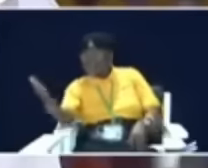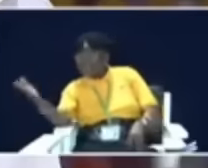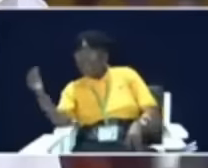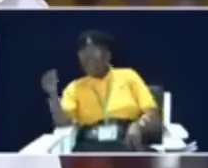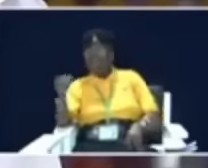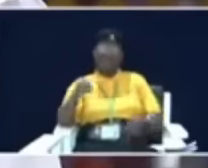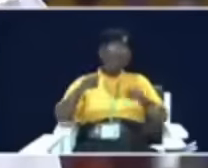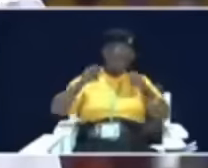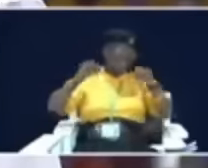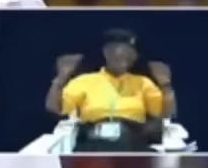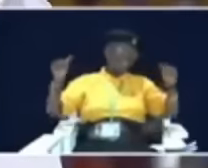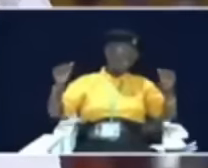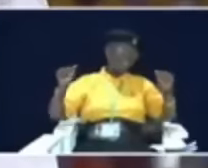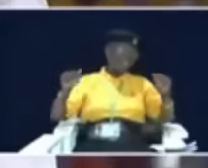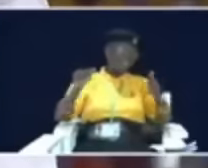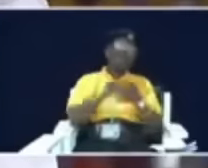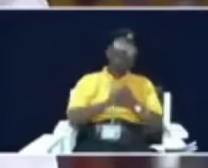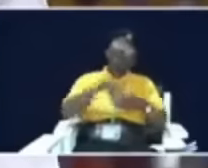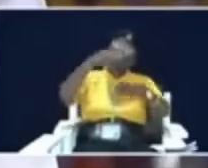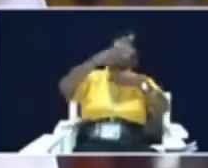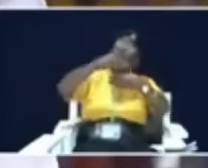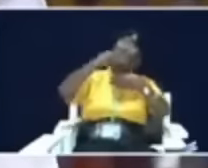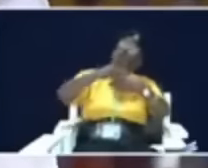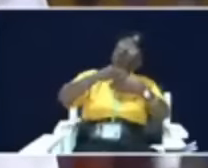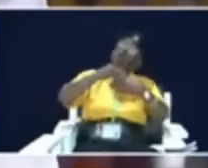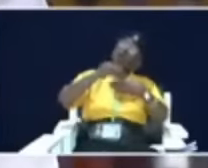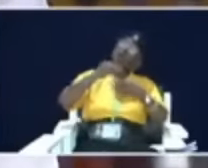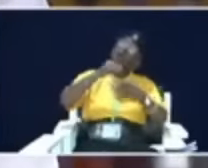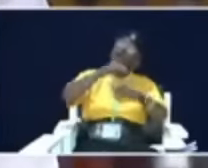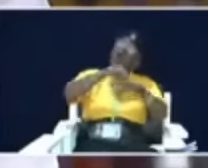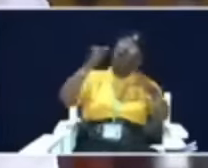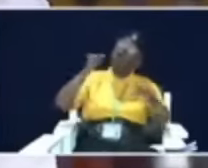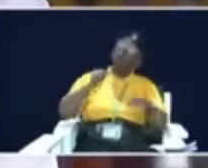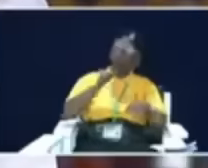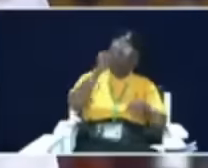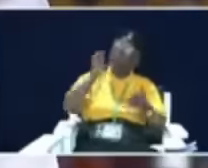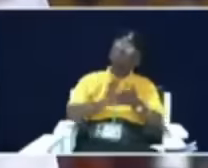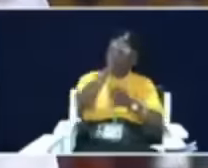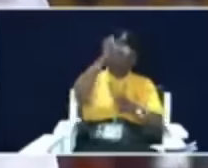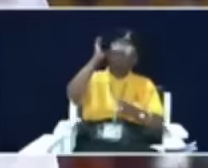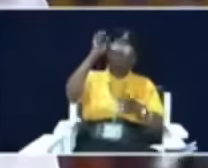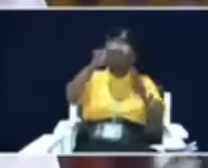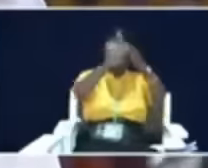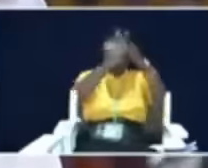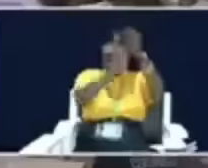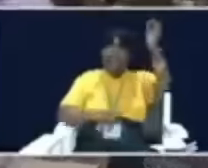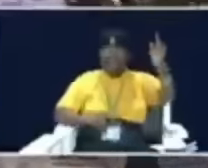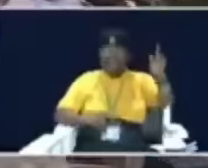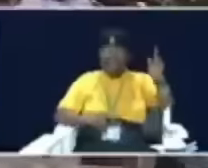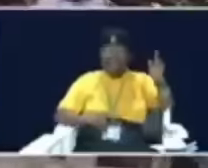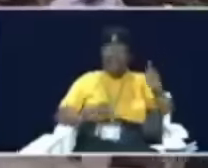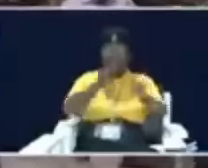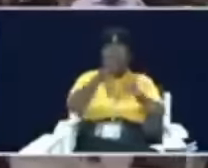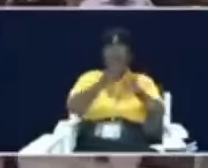Hey, that wall called unbelief will disappear from your life tonight.